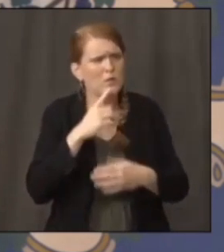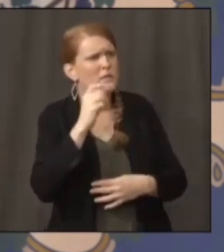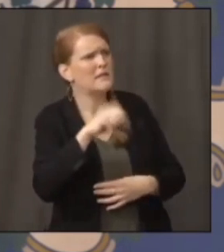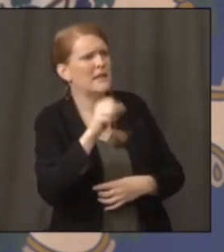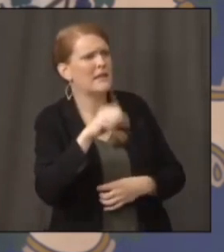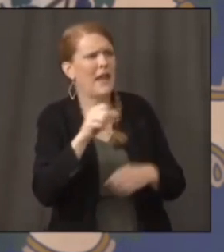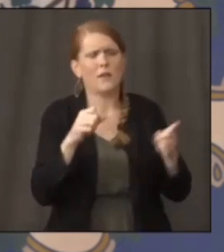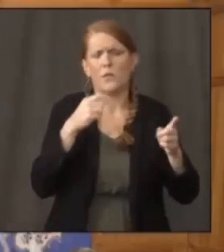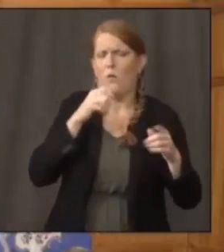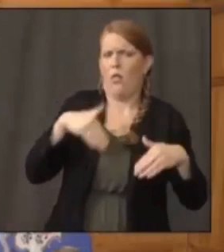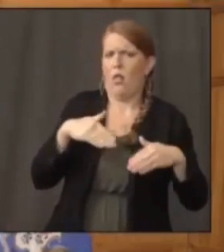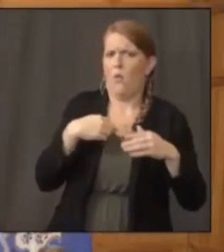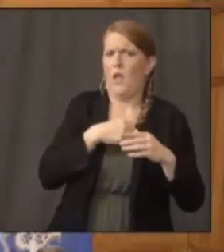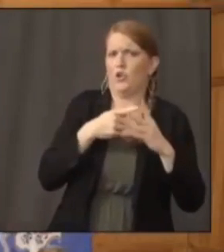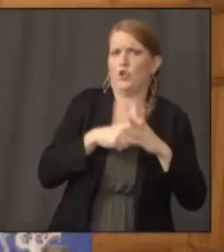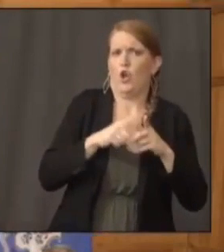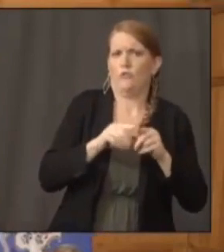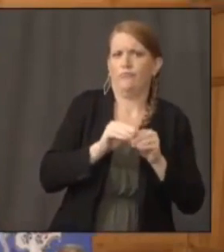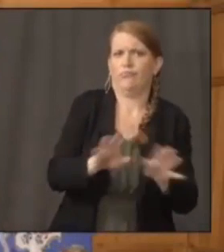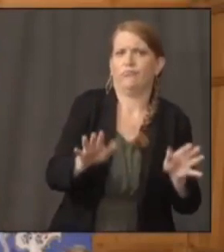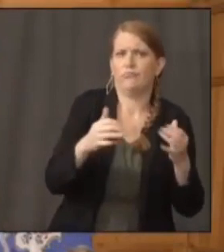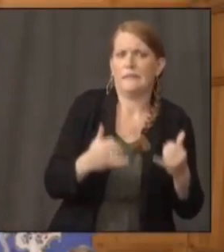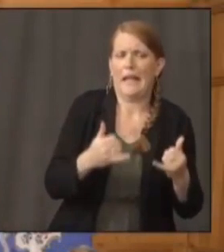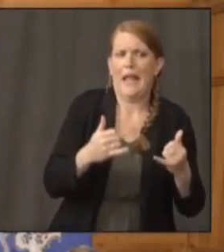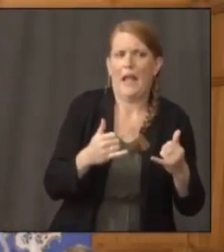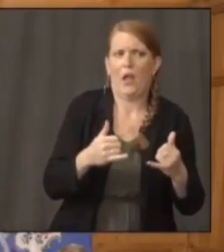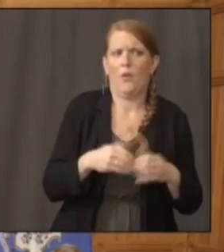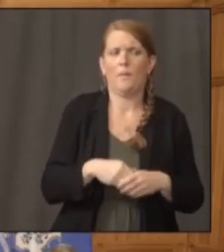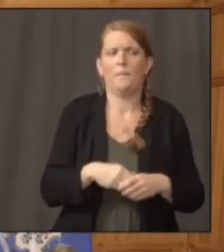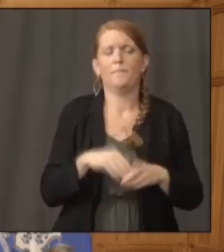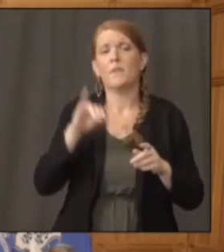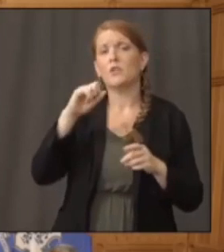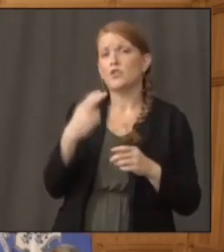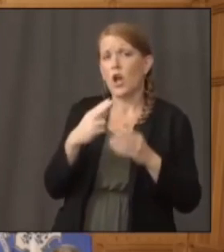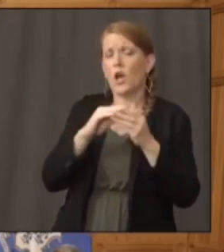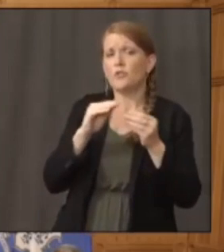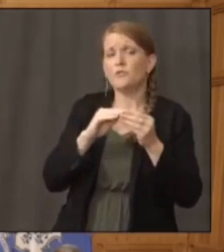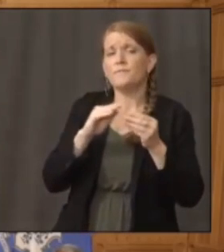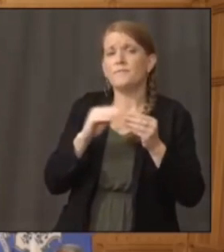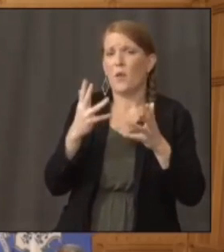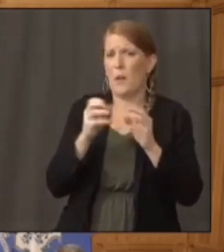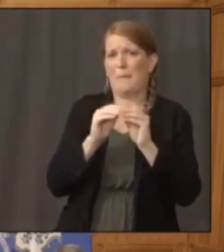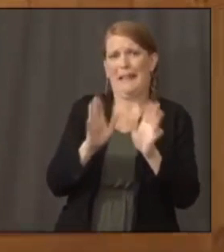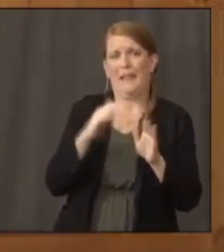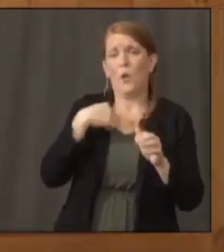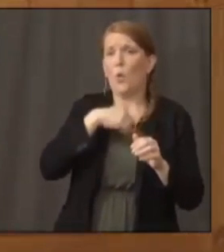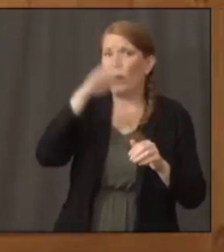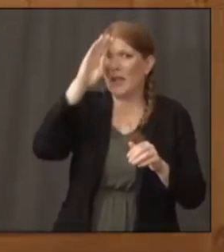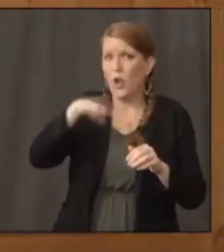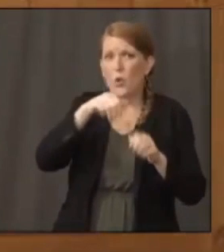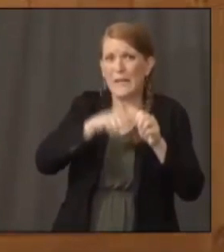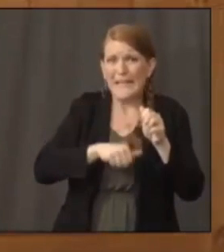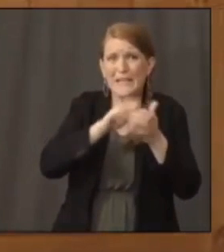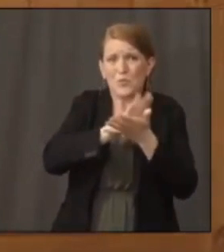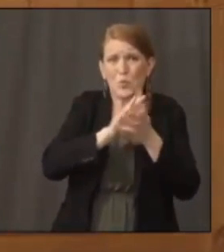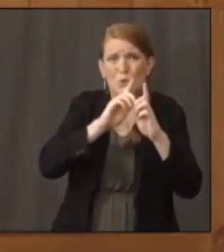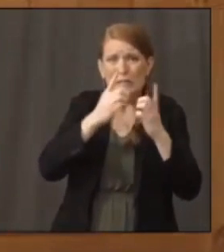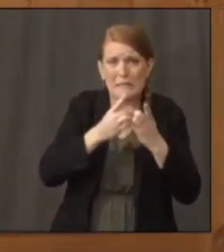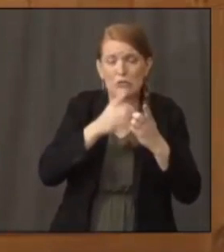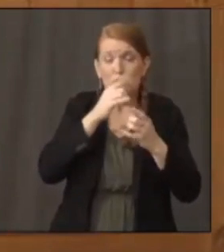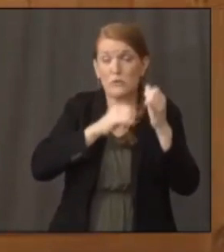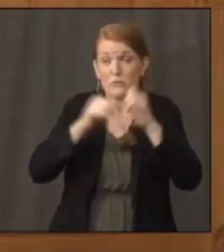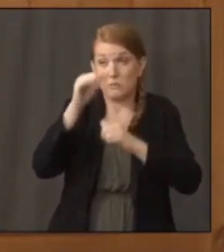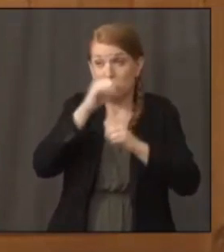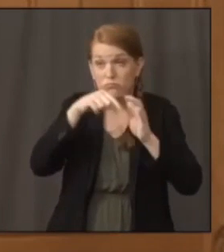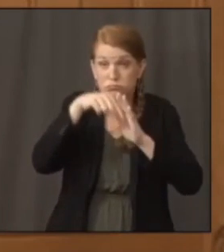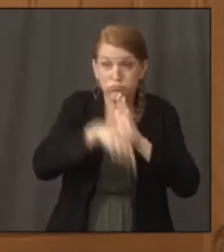just to be clear on that, we know our local school districts have put immense amount of time and effort into planning for safe